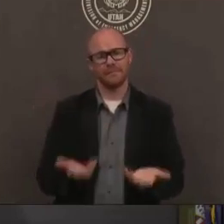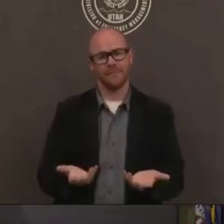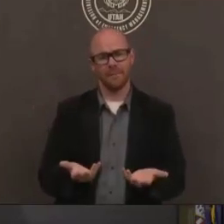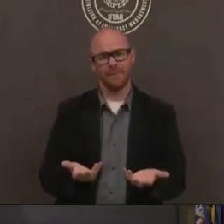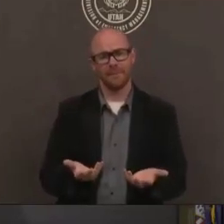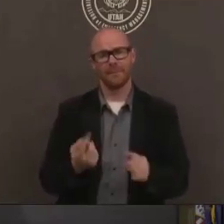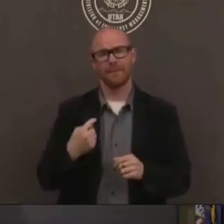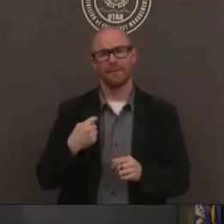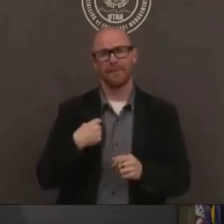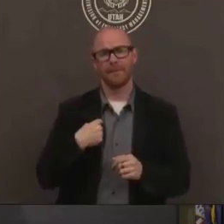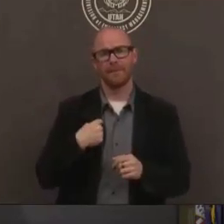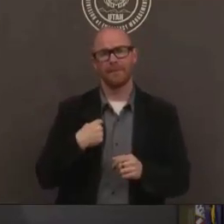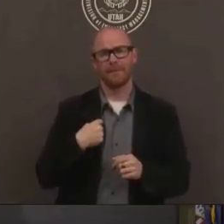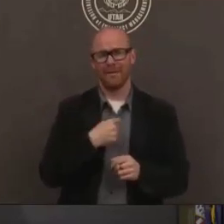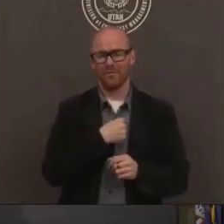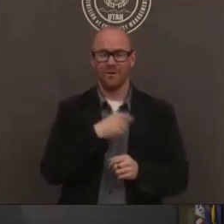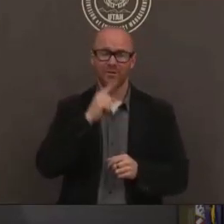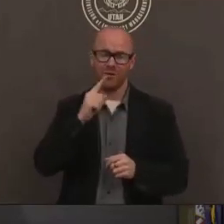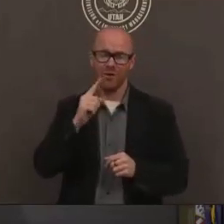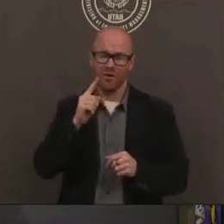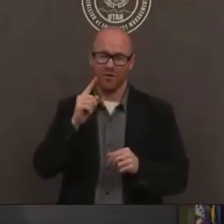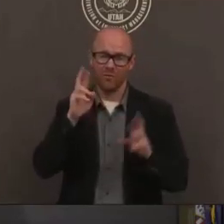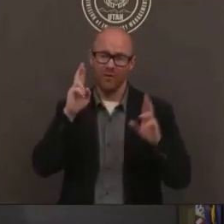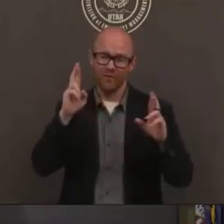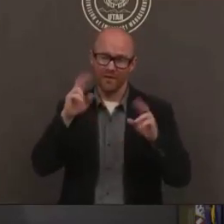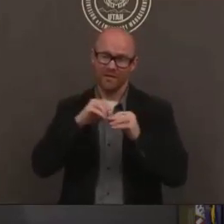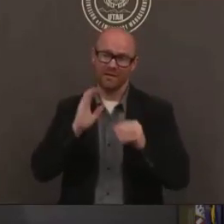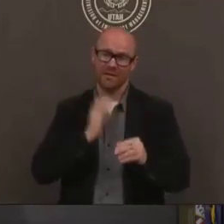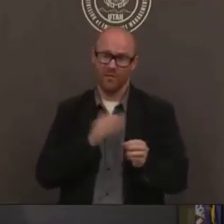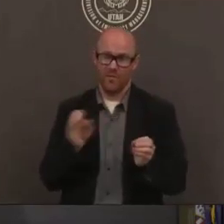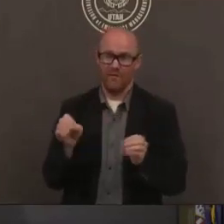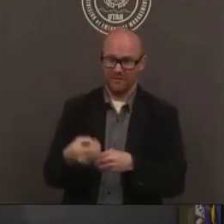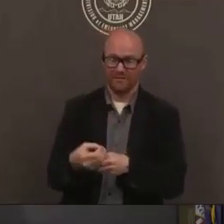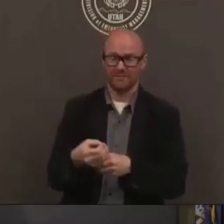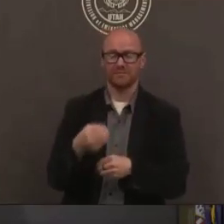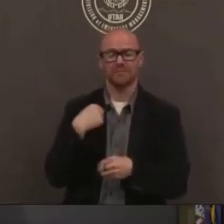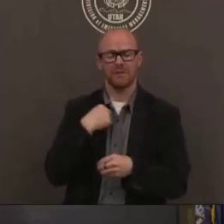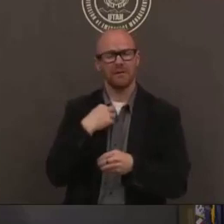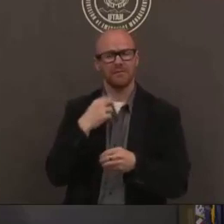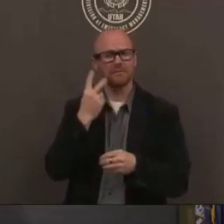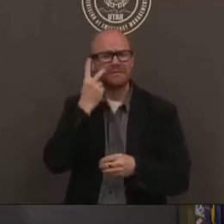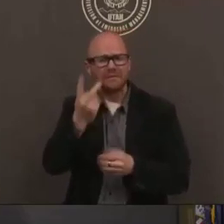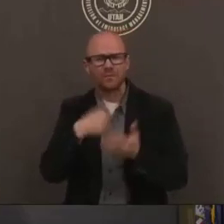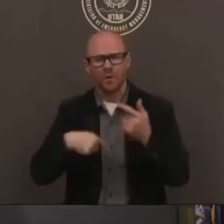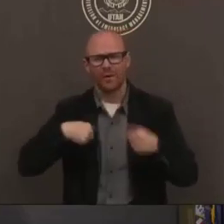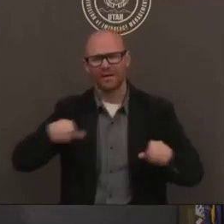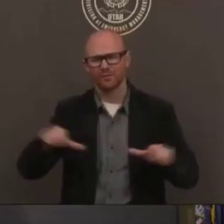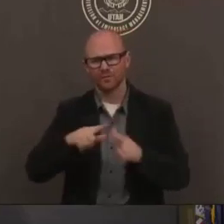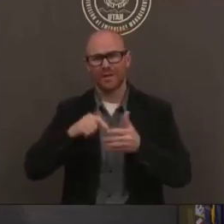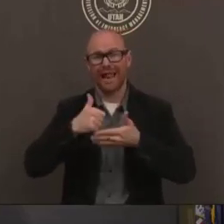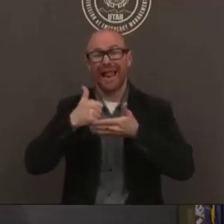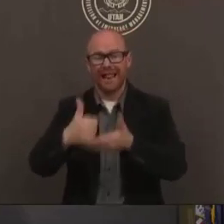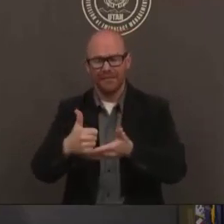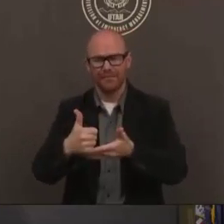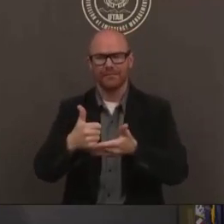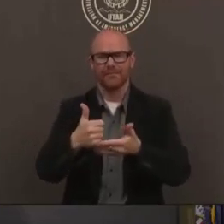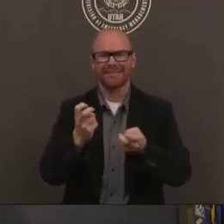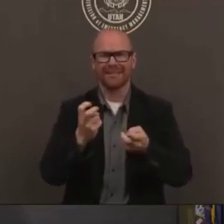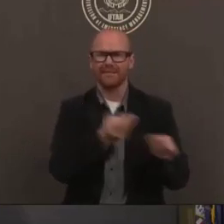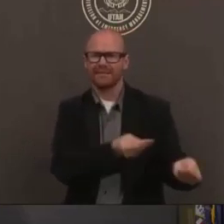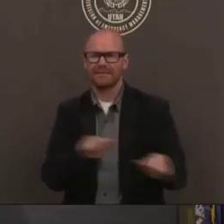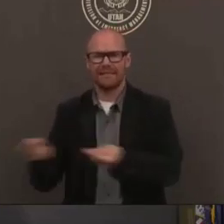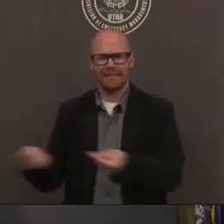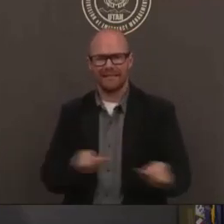so we're hopeful. I know in our office we're starting to talk about what we can do to try to help facilitate that